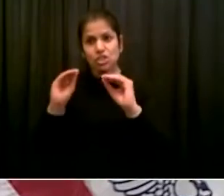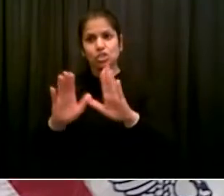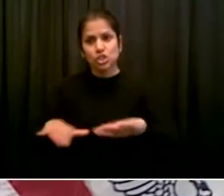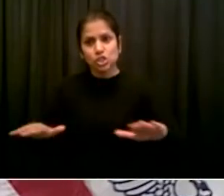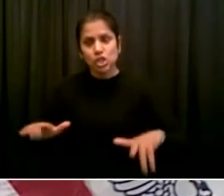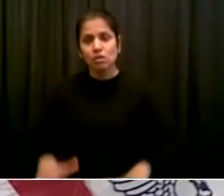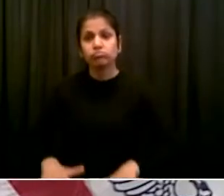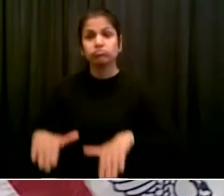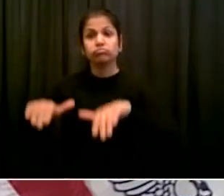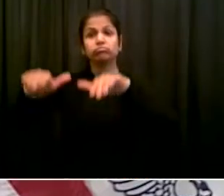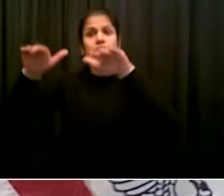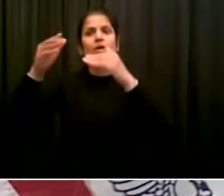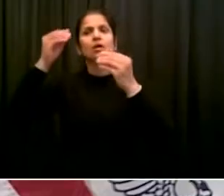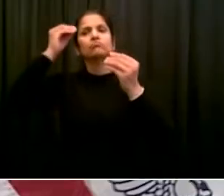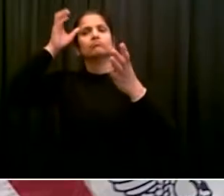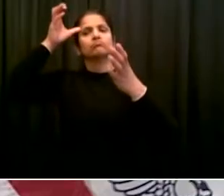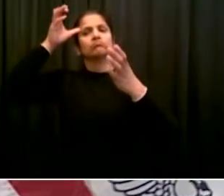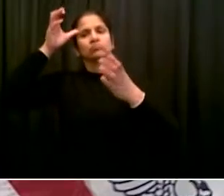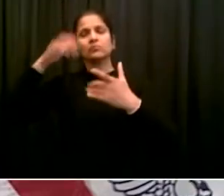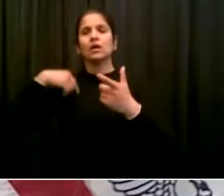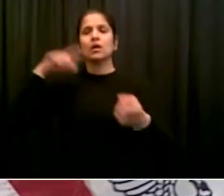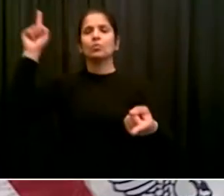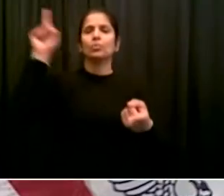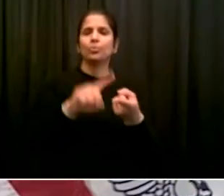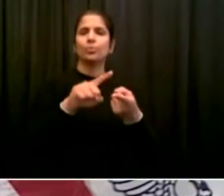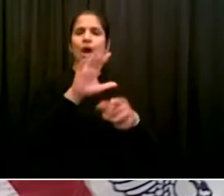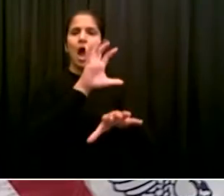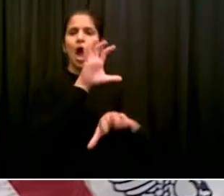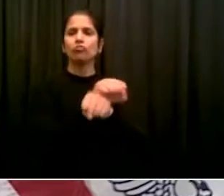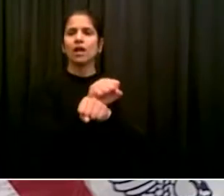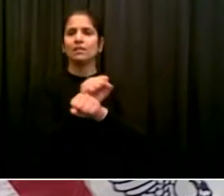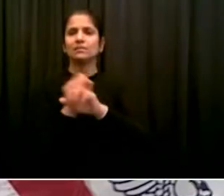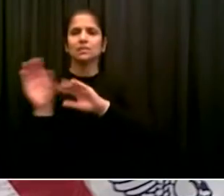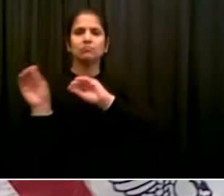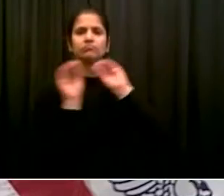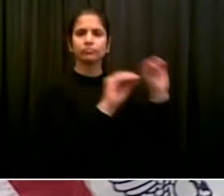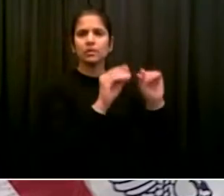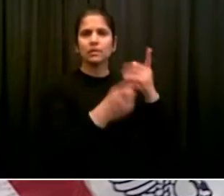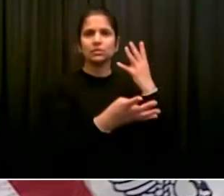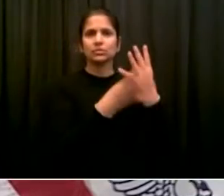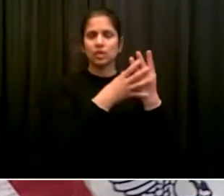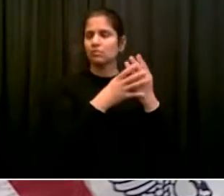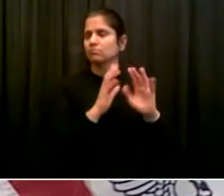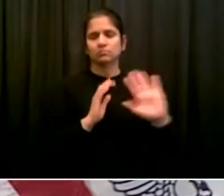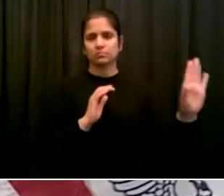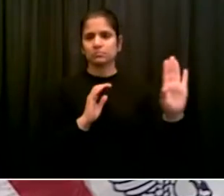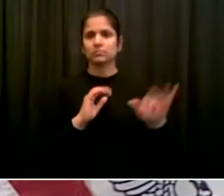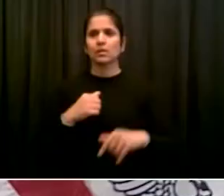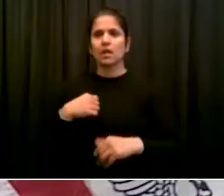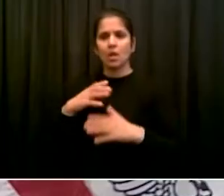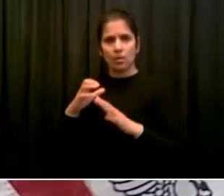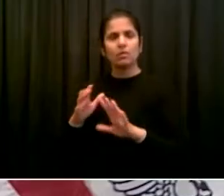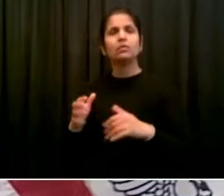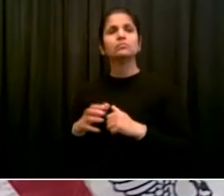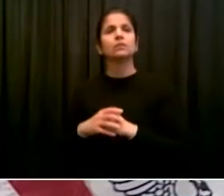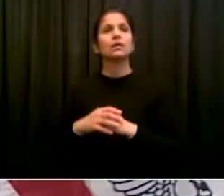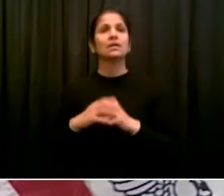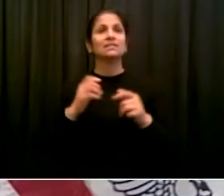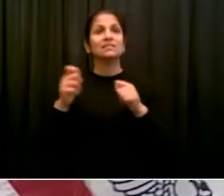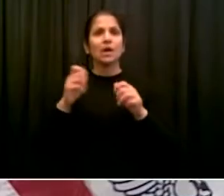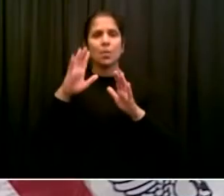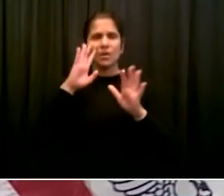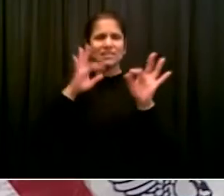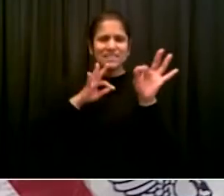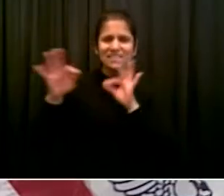reducing stop and frisk. So the direction has to be just deepened all the time. And I think the next steps, a lot of